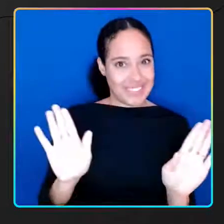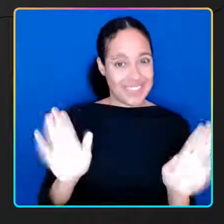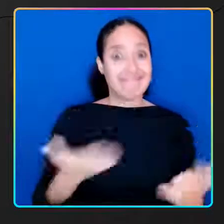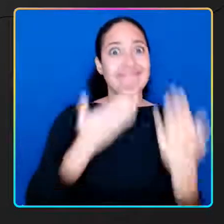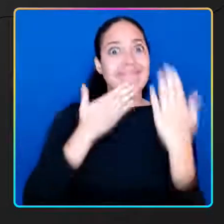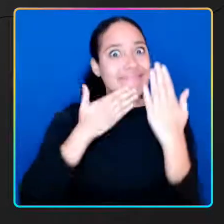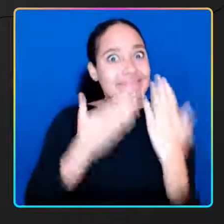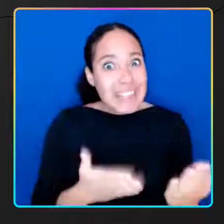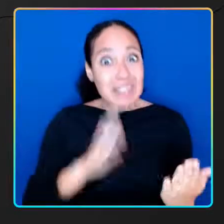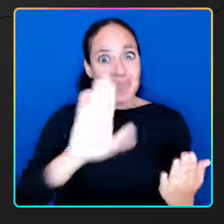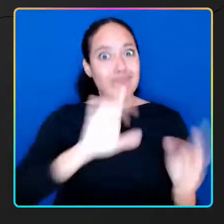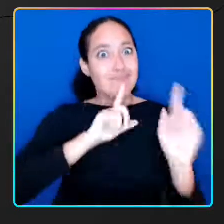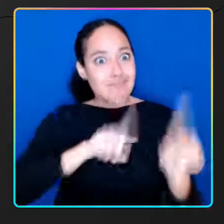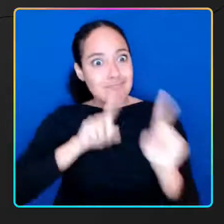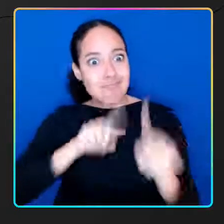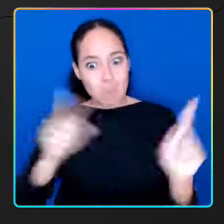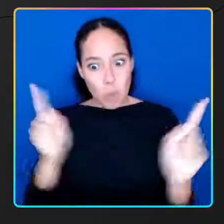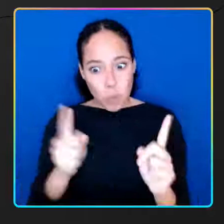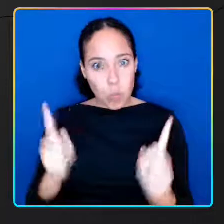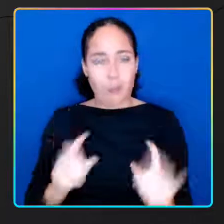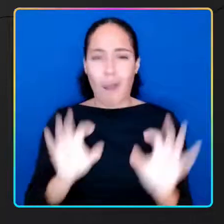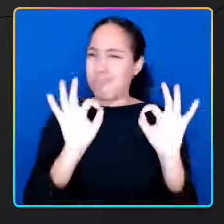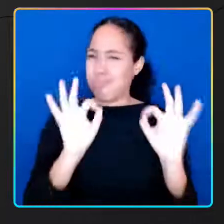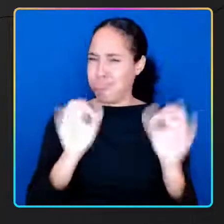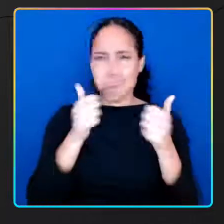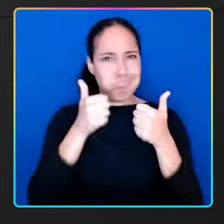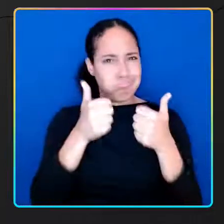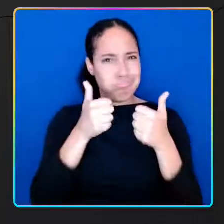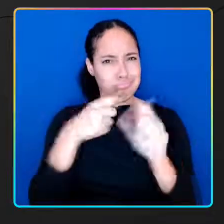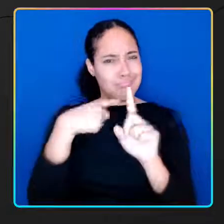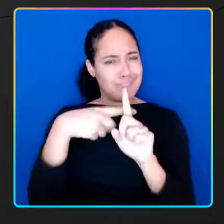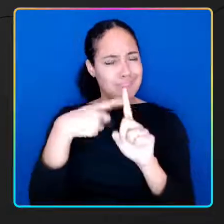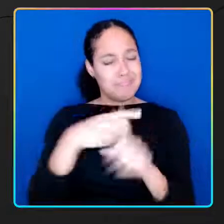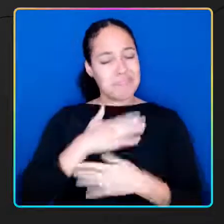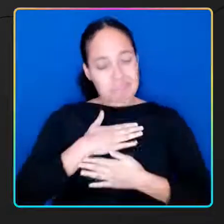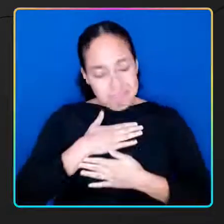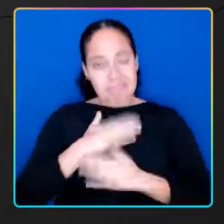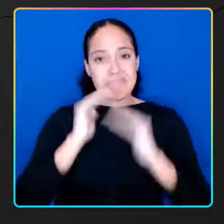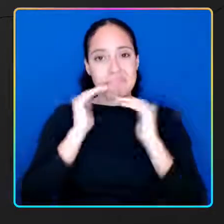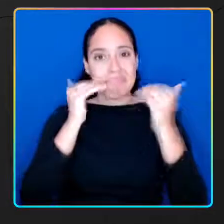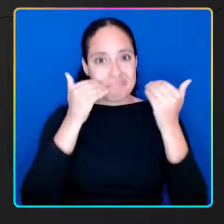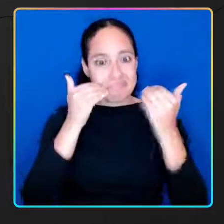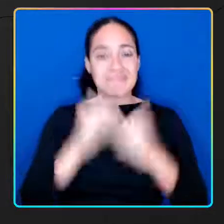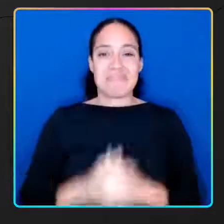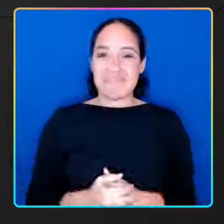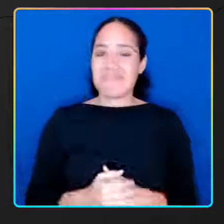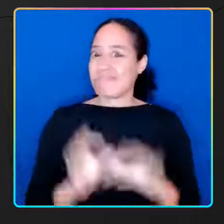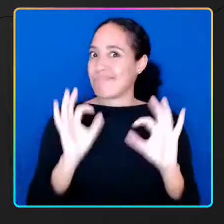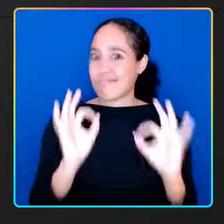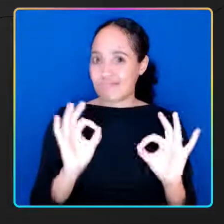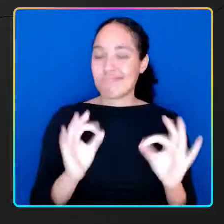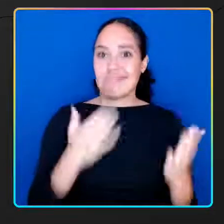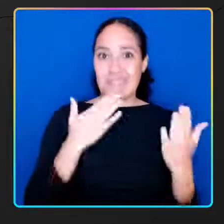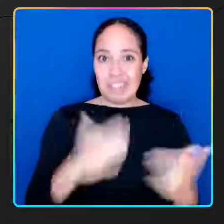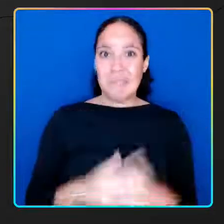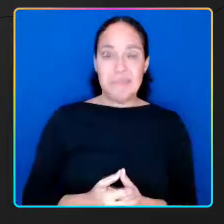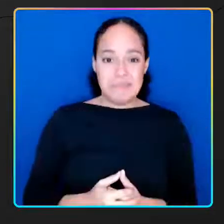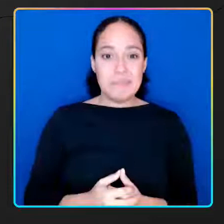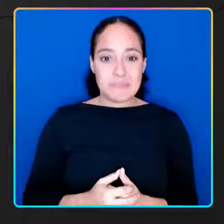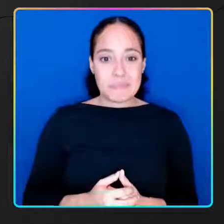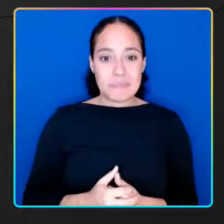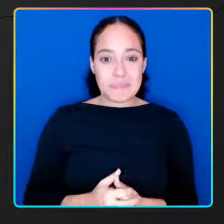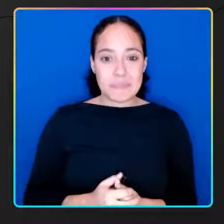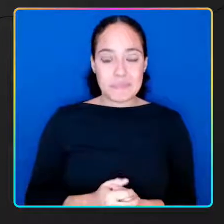fascinating answers, and we really, really appreciate the surprise element of the quickfire questions as